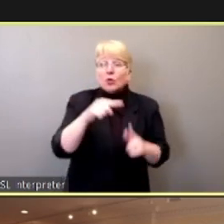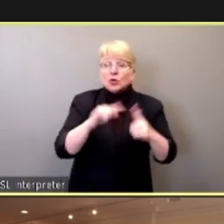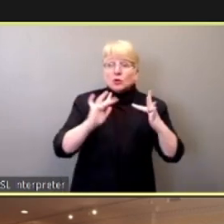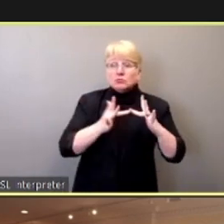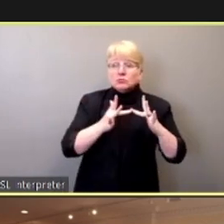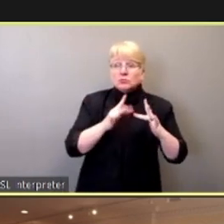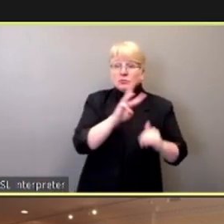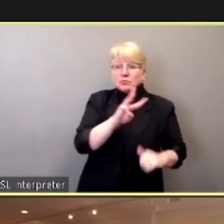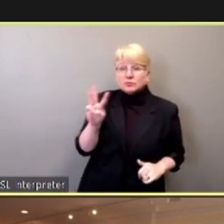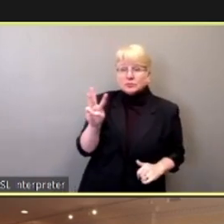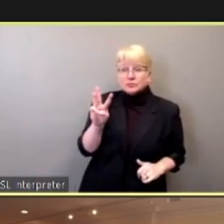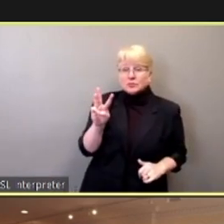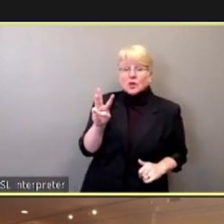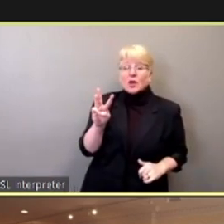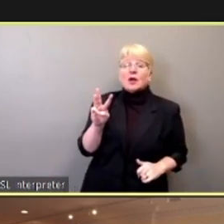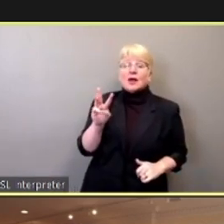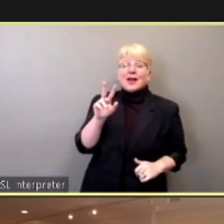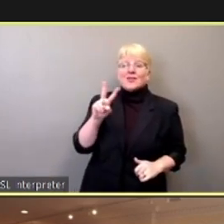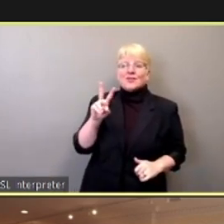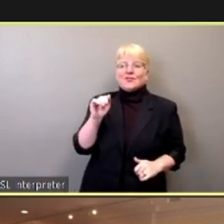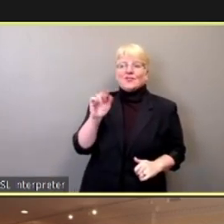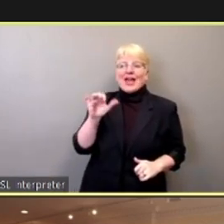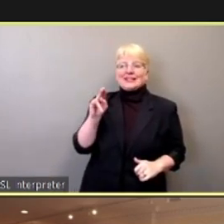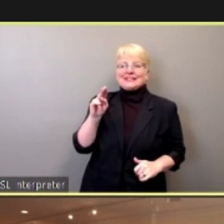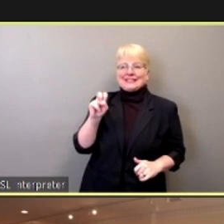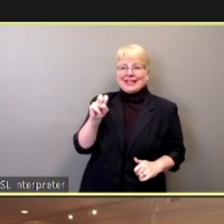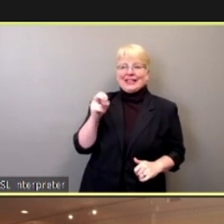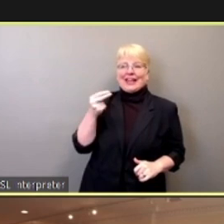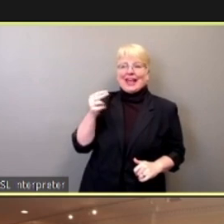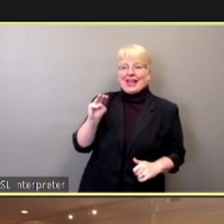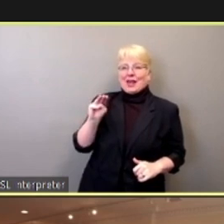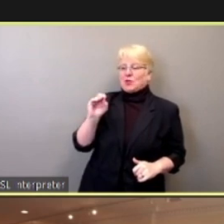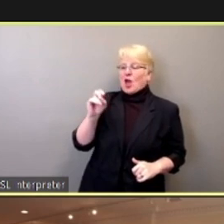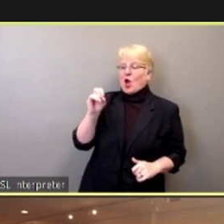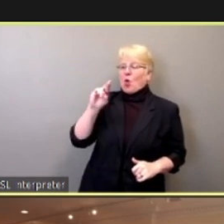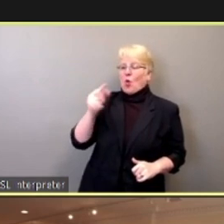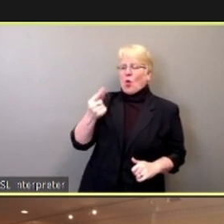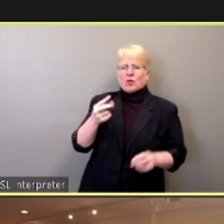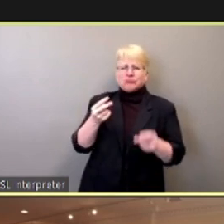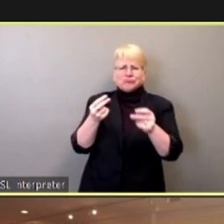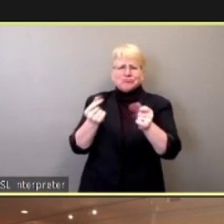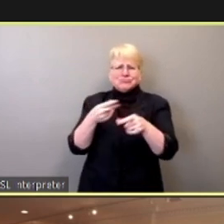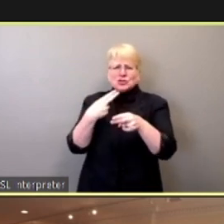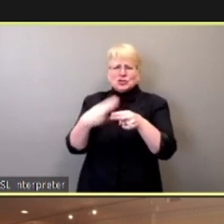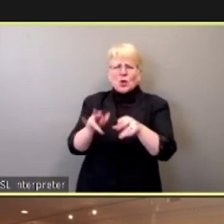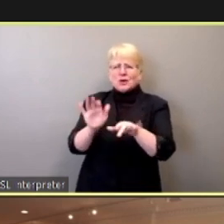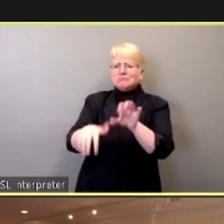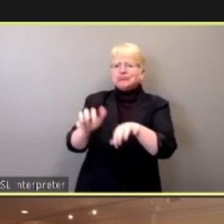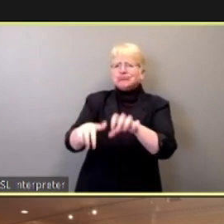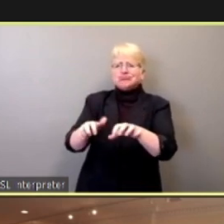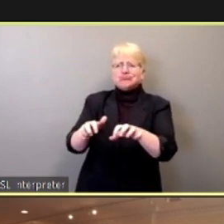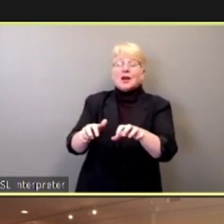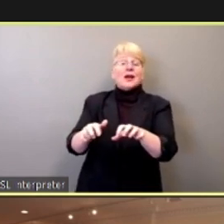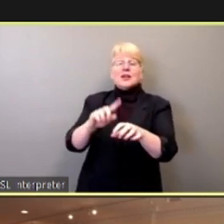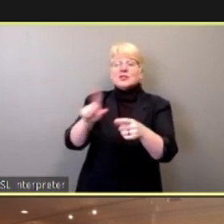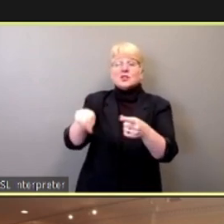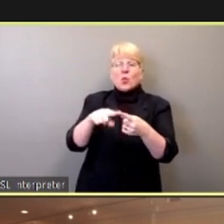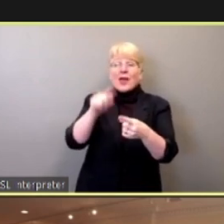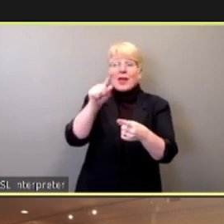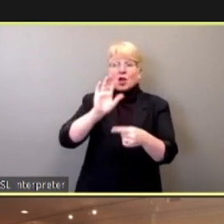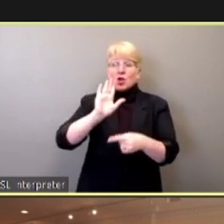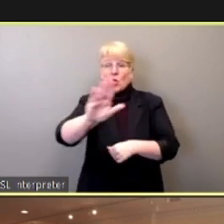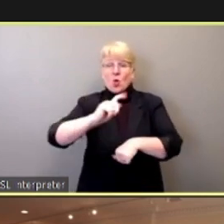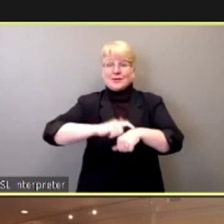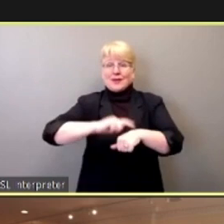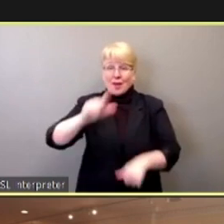vaccine, vaccinenm.org. It only takes a few minutes, and it'll ensure that you'll be notified the moment you're eligible for a